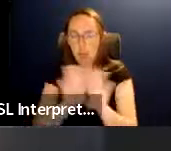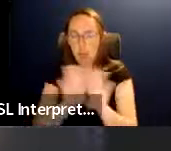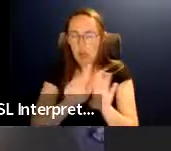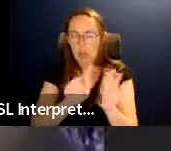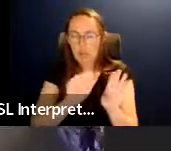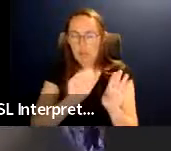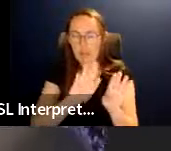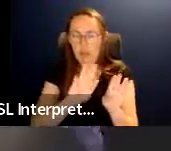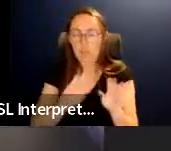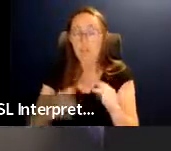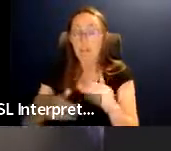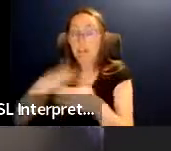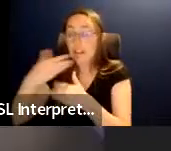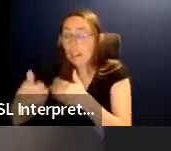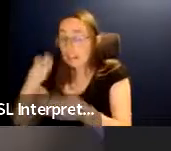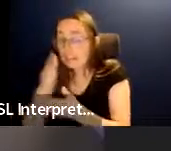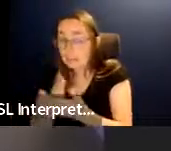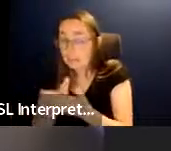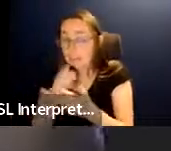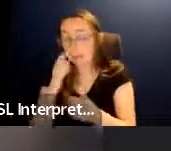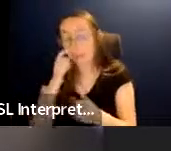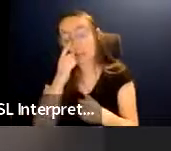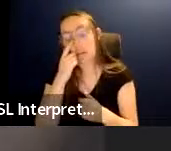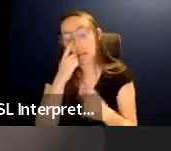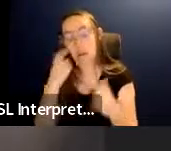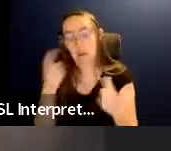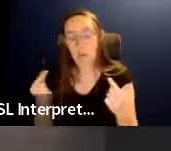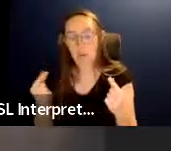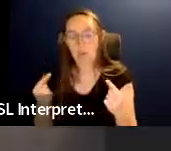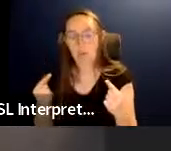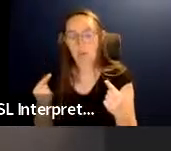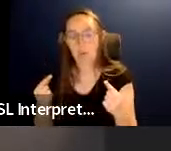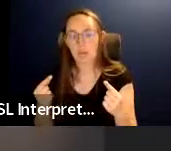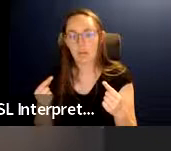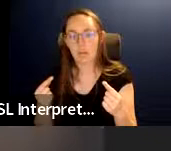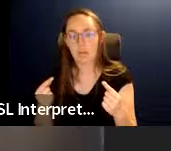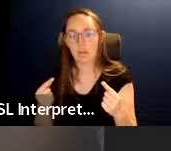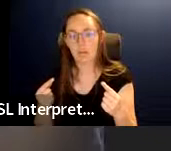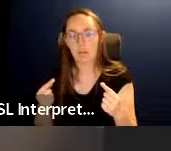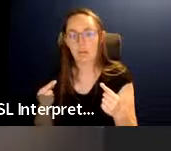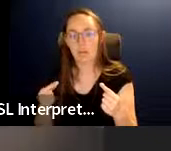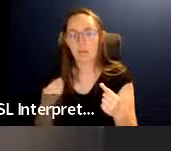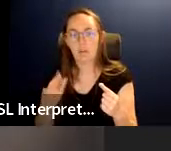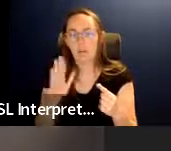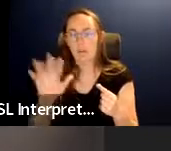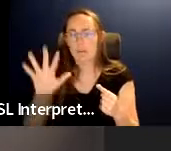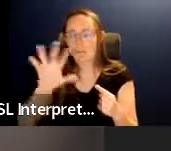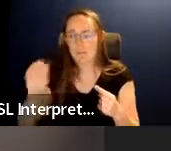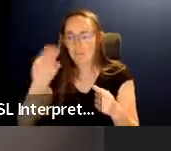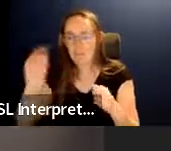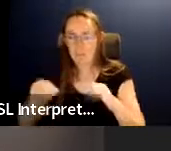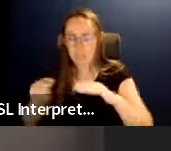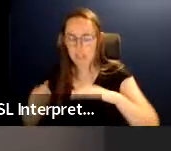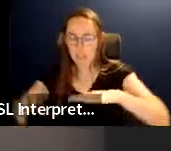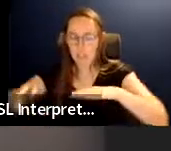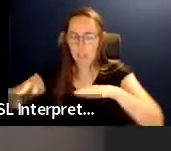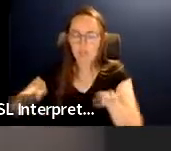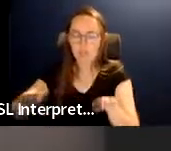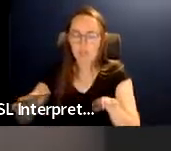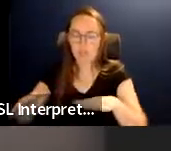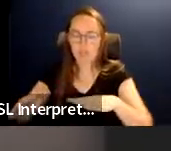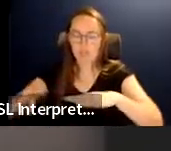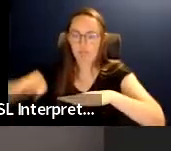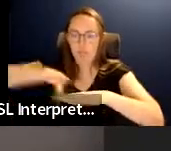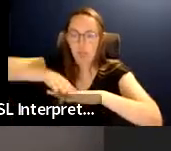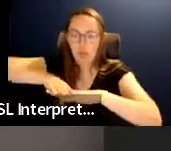piece, we are going to put this on here 50%. And we're going to